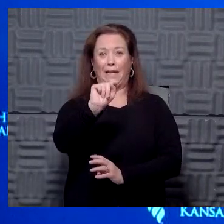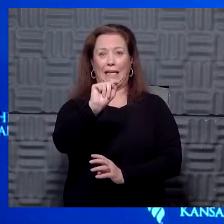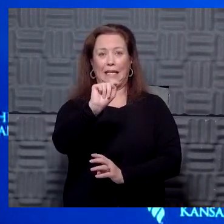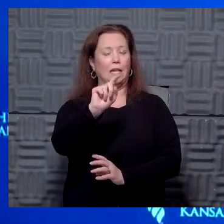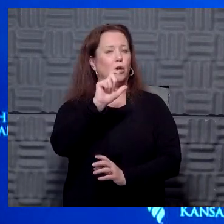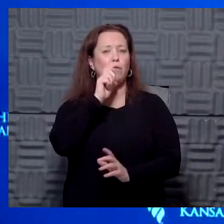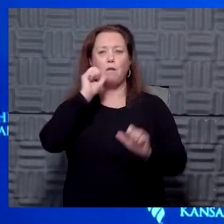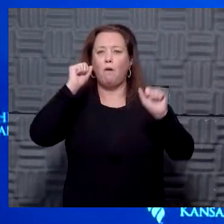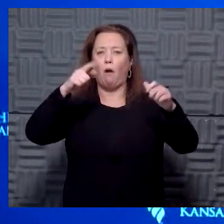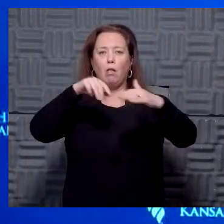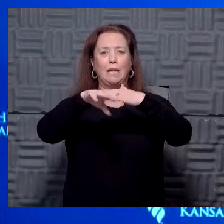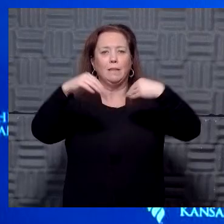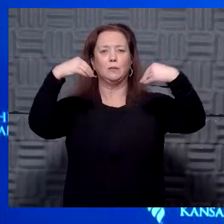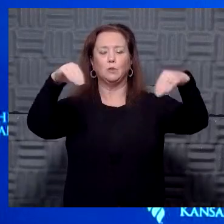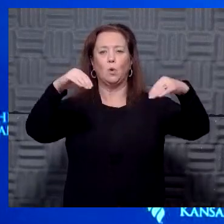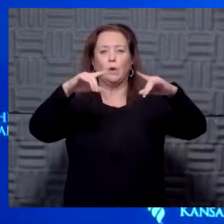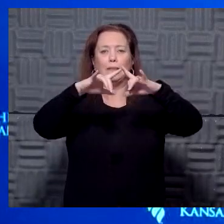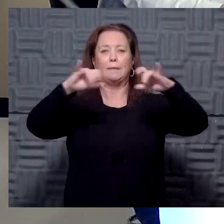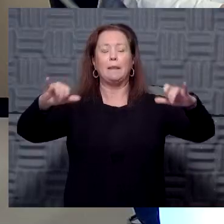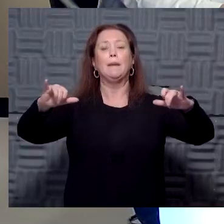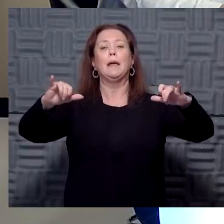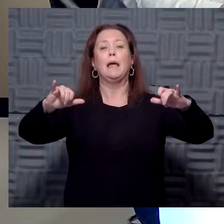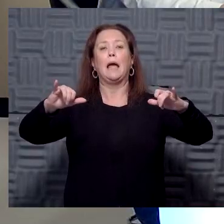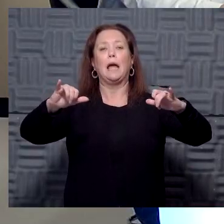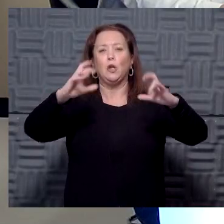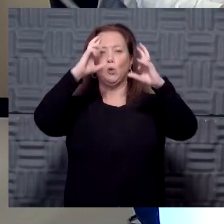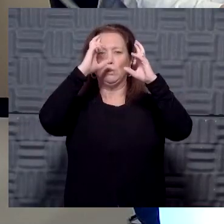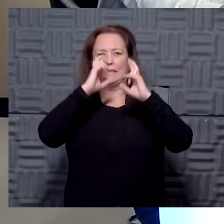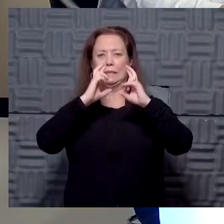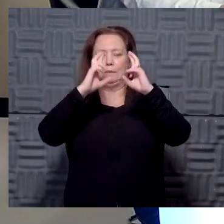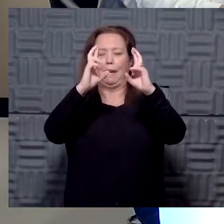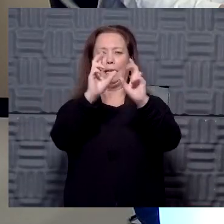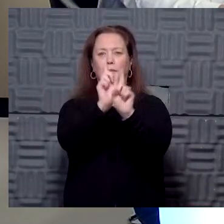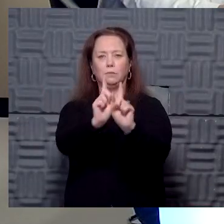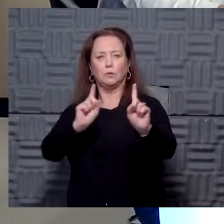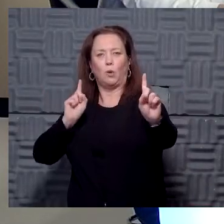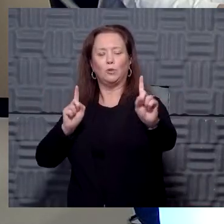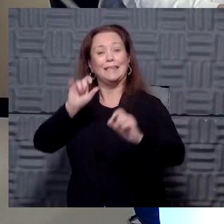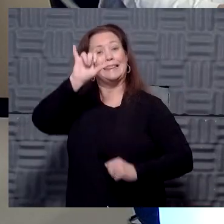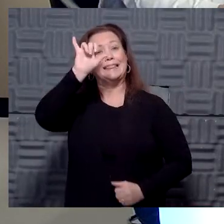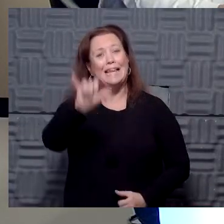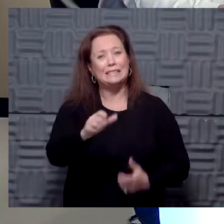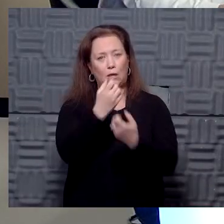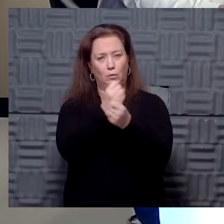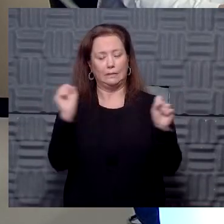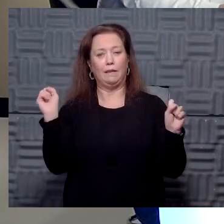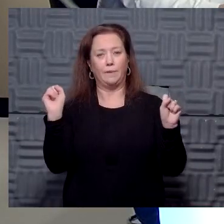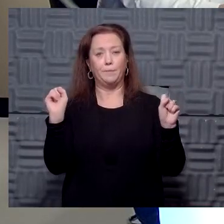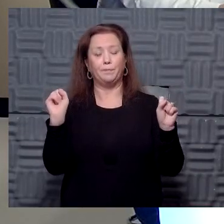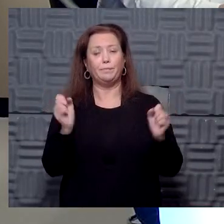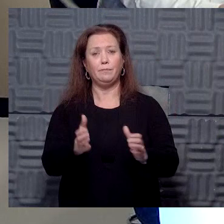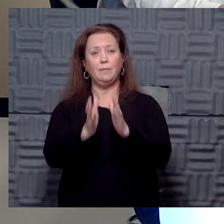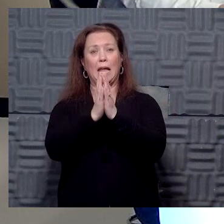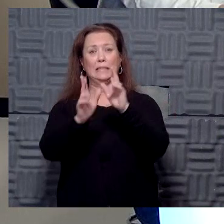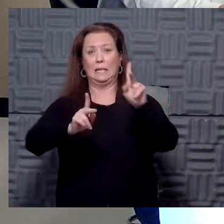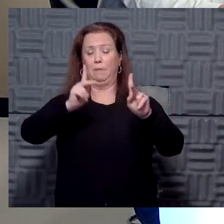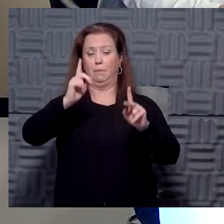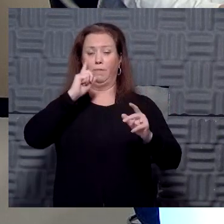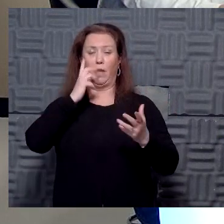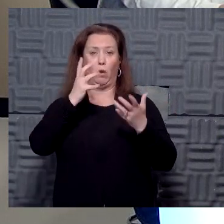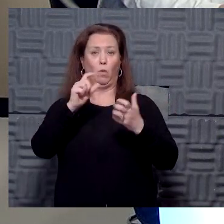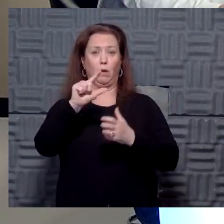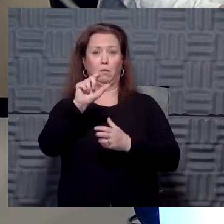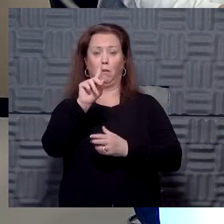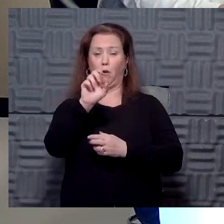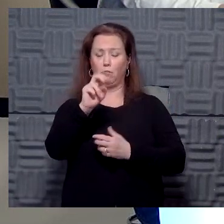at the same time, and you practice respectful social distancing. That's how we keep people safe. Asking people if they want to garden,